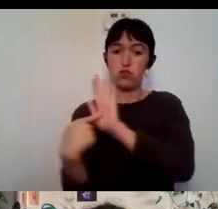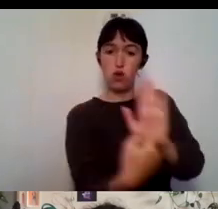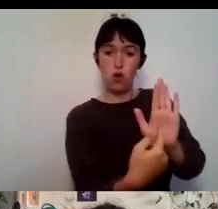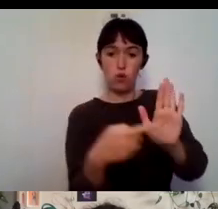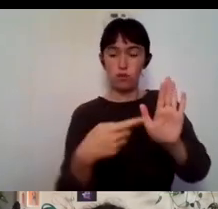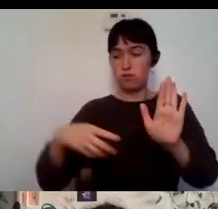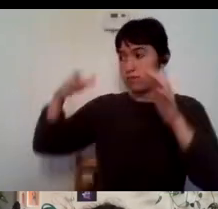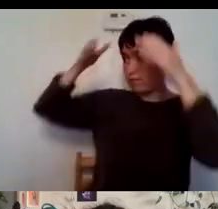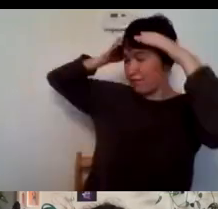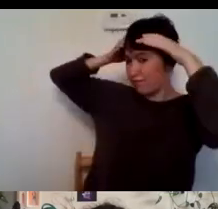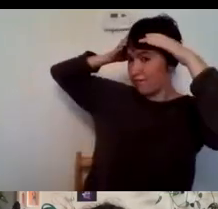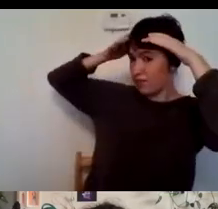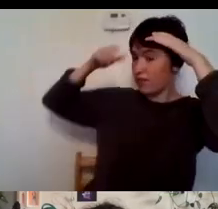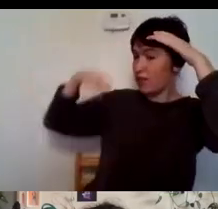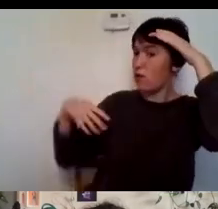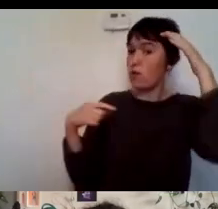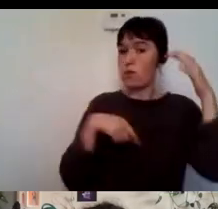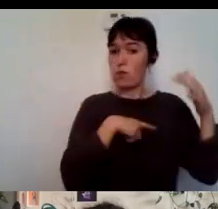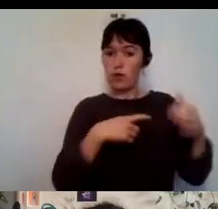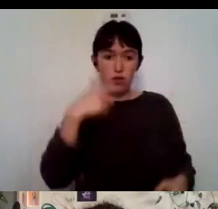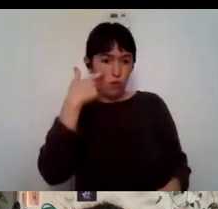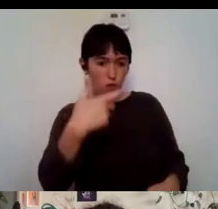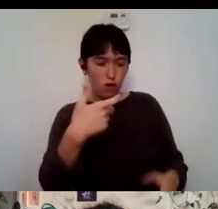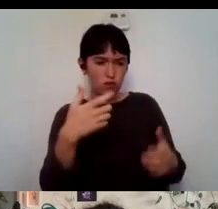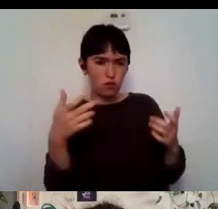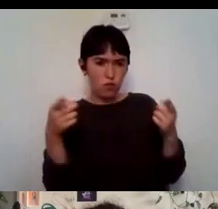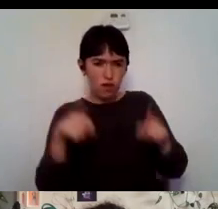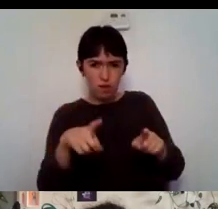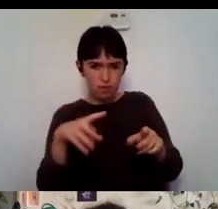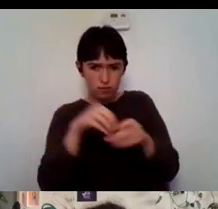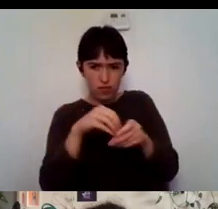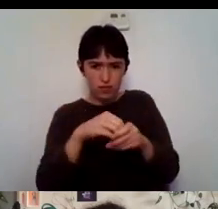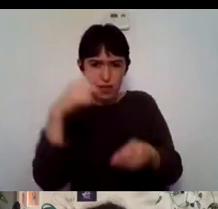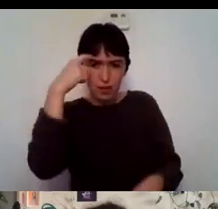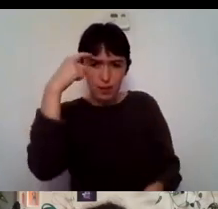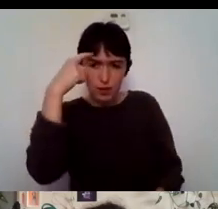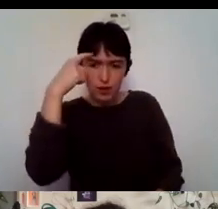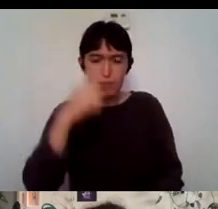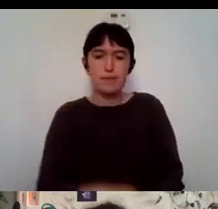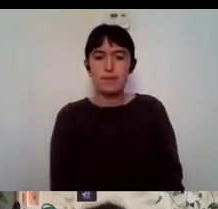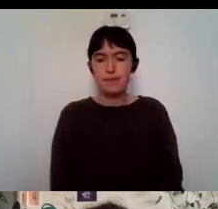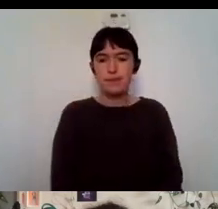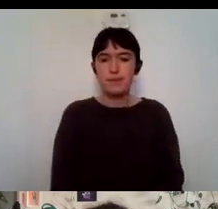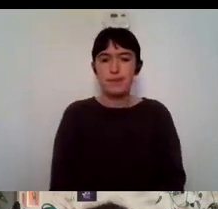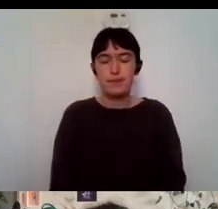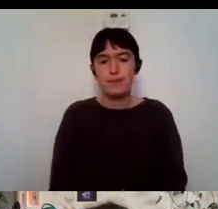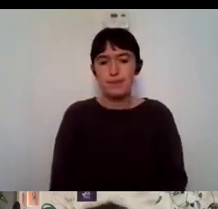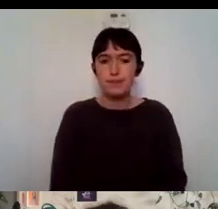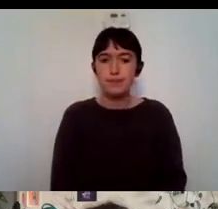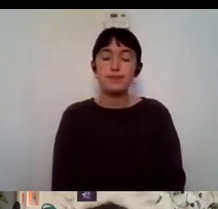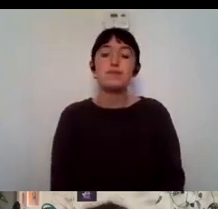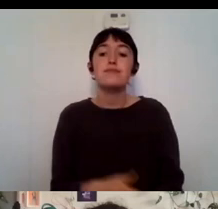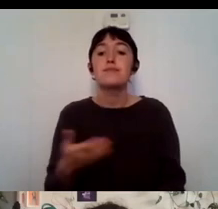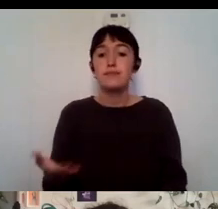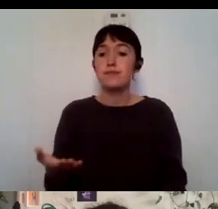is responding to what we see, what we hear, and what we feel. So once we've presented